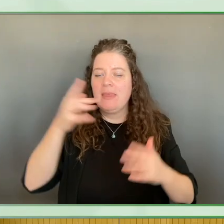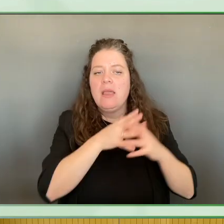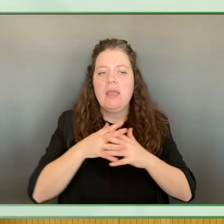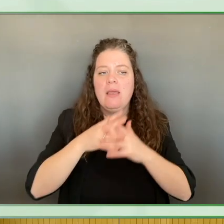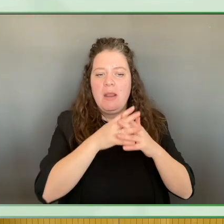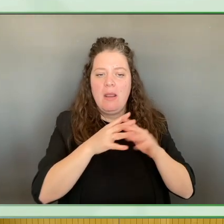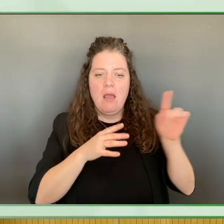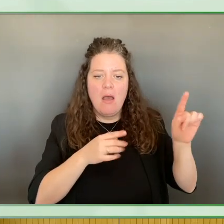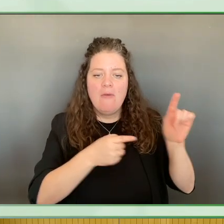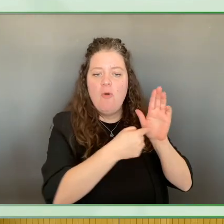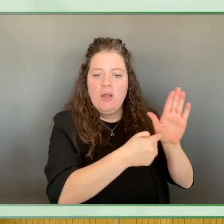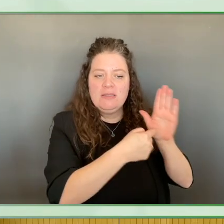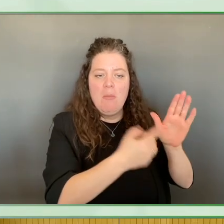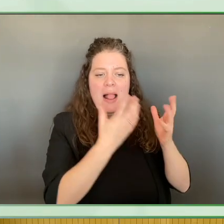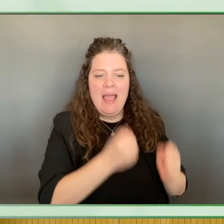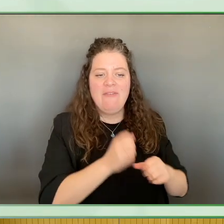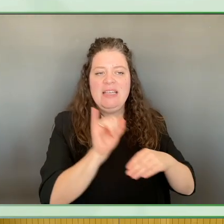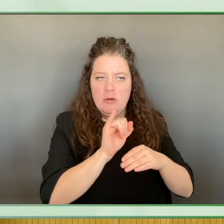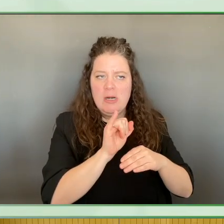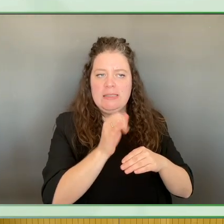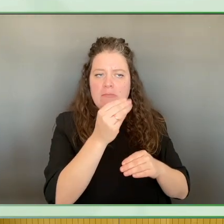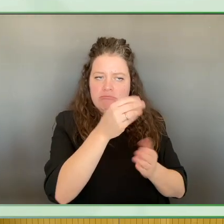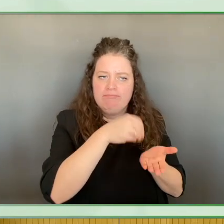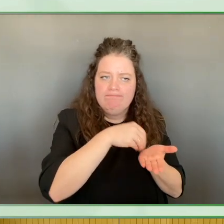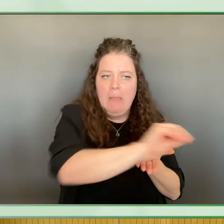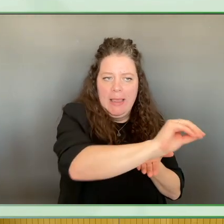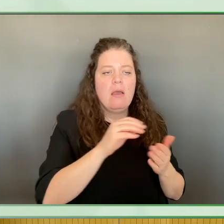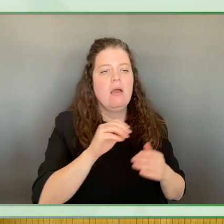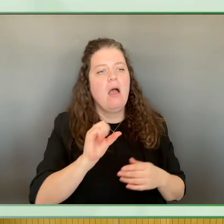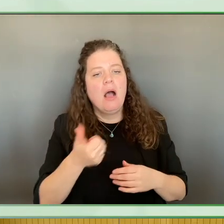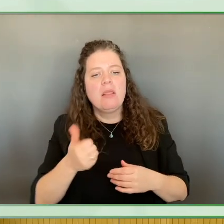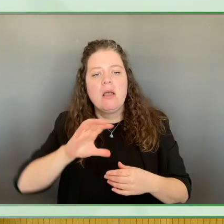it, but also in other countries where both these systems do not happen or